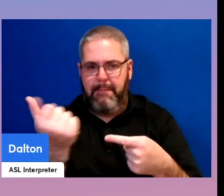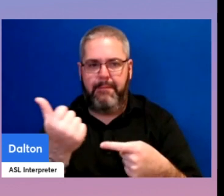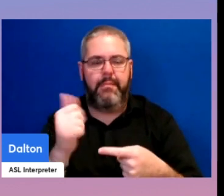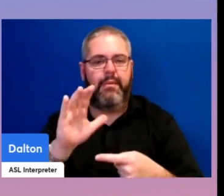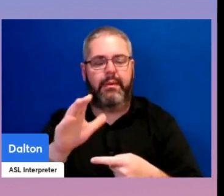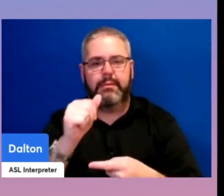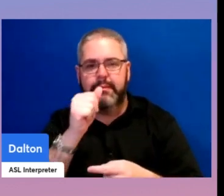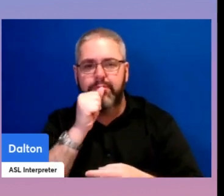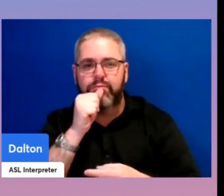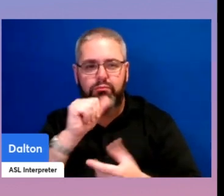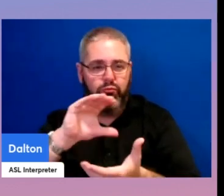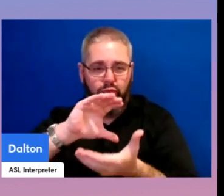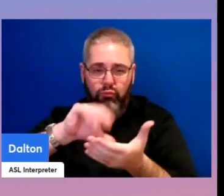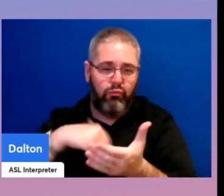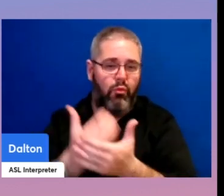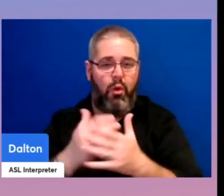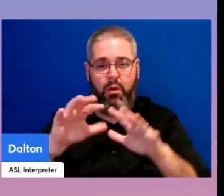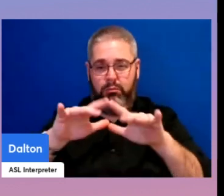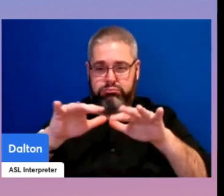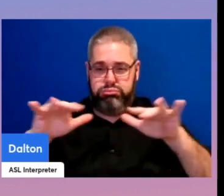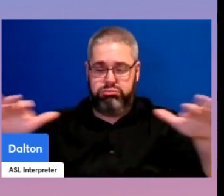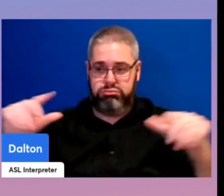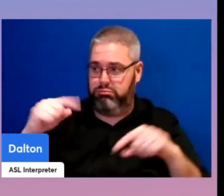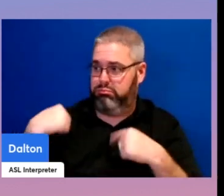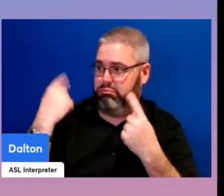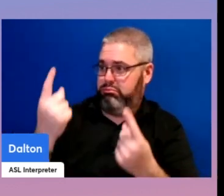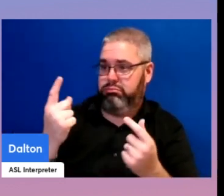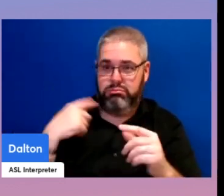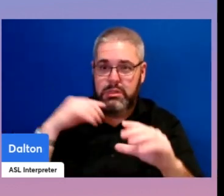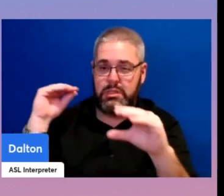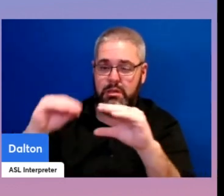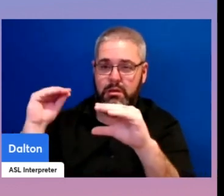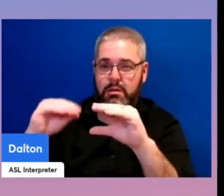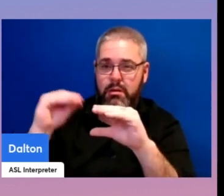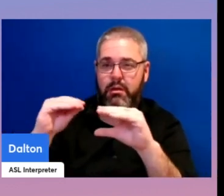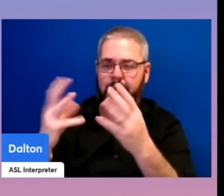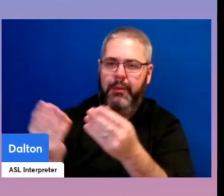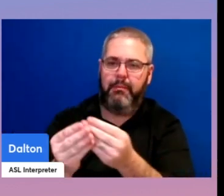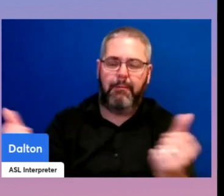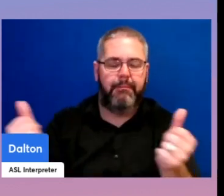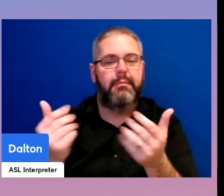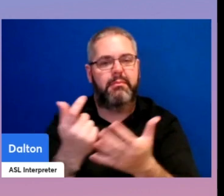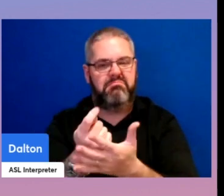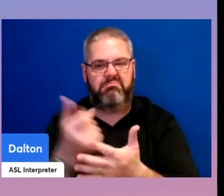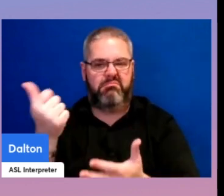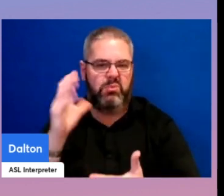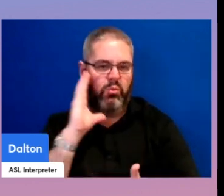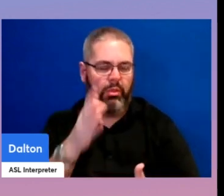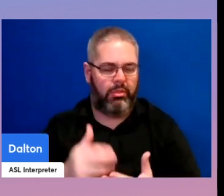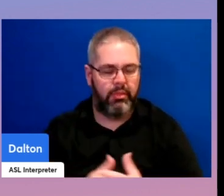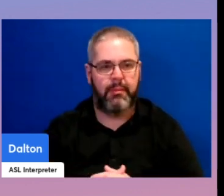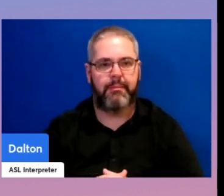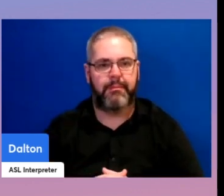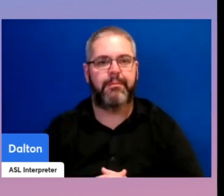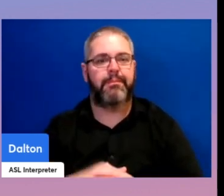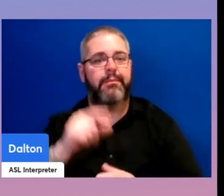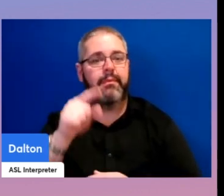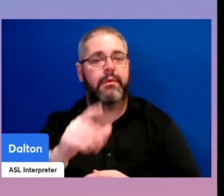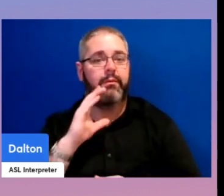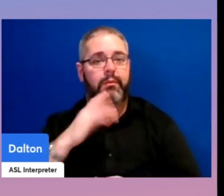and all the versions that are available right here. So if we look at it, it would